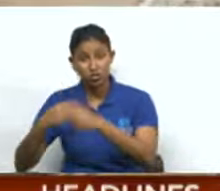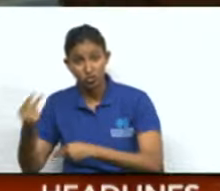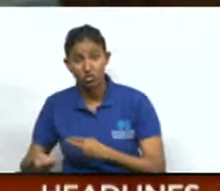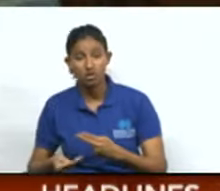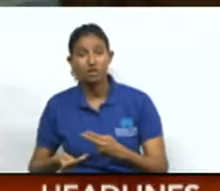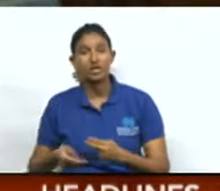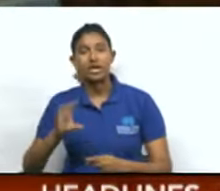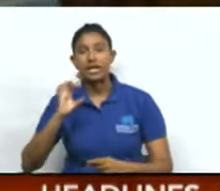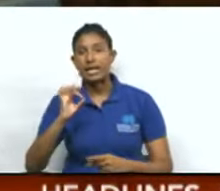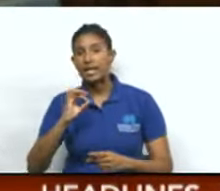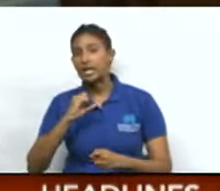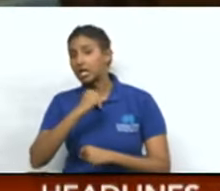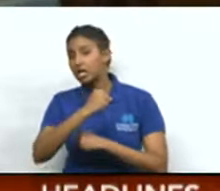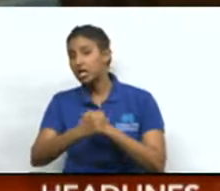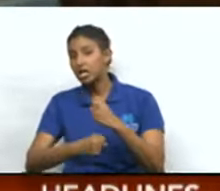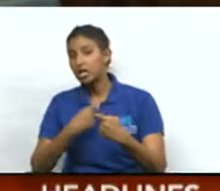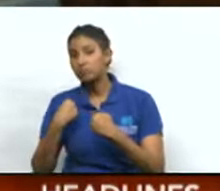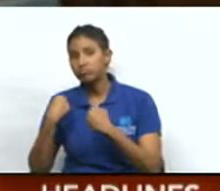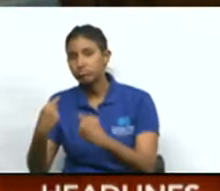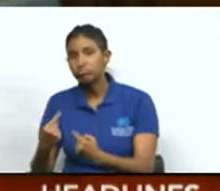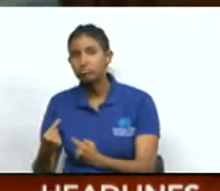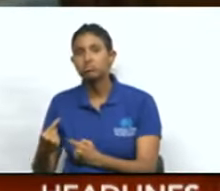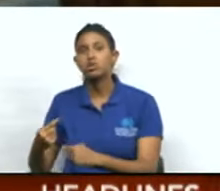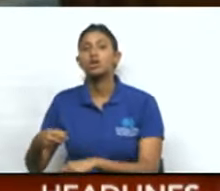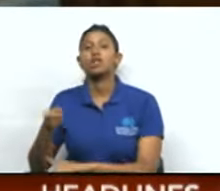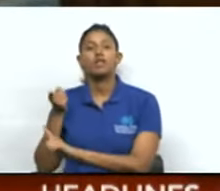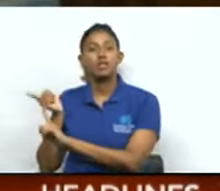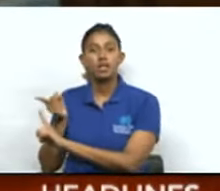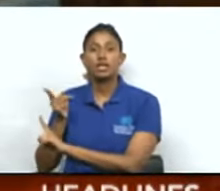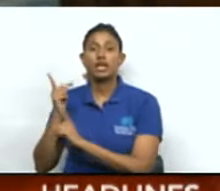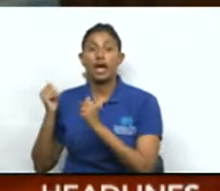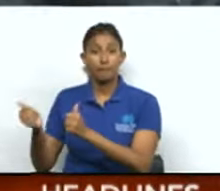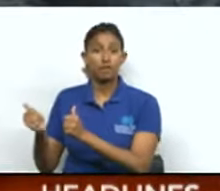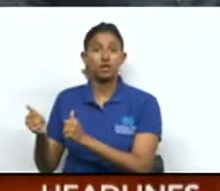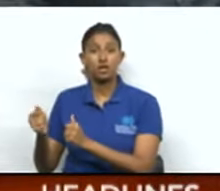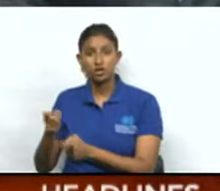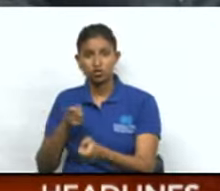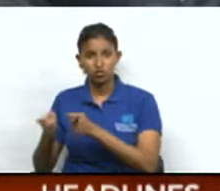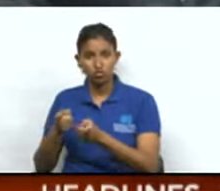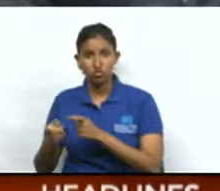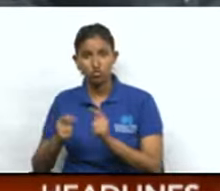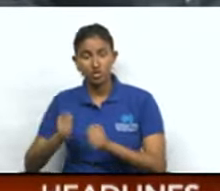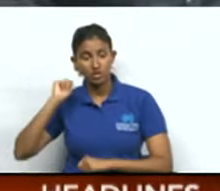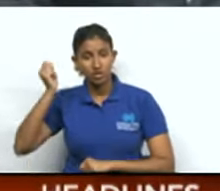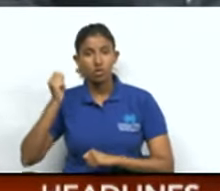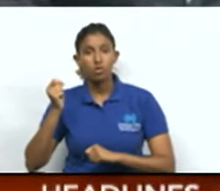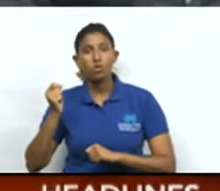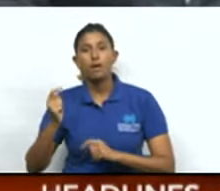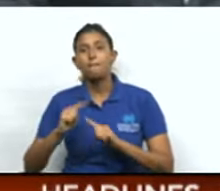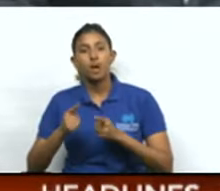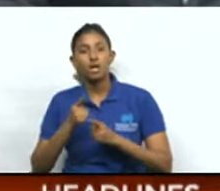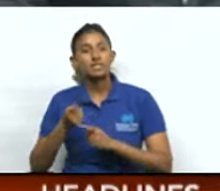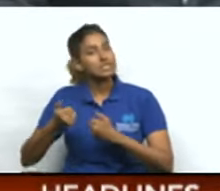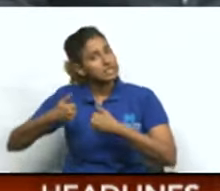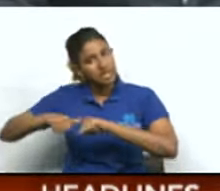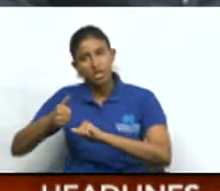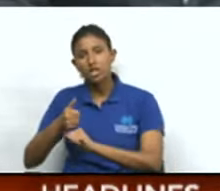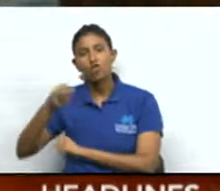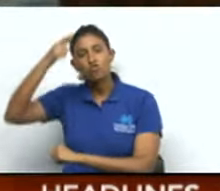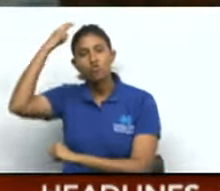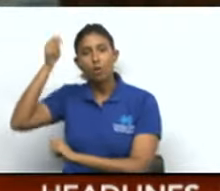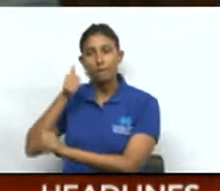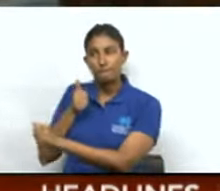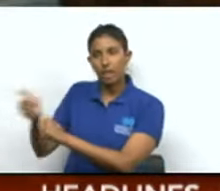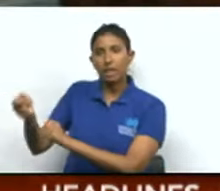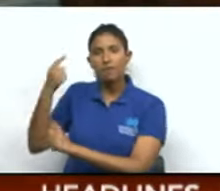8 years, the Prime Minister has no intention of letting Kamla Prasad Bisesa and her team off the hook for their handling of the Point 14 highway project.